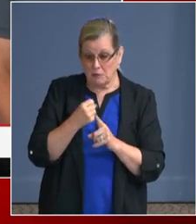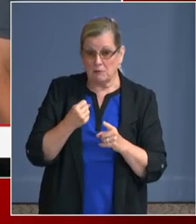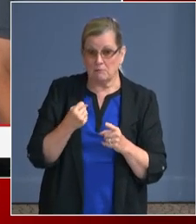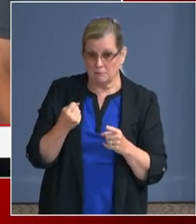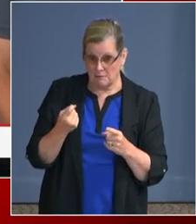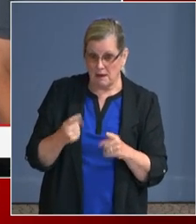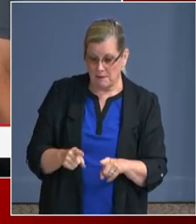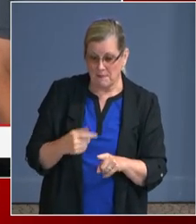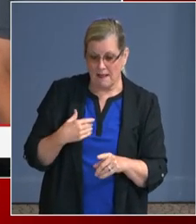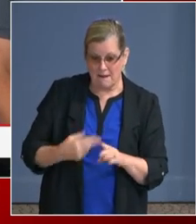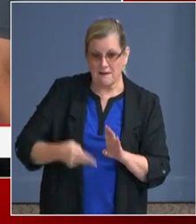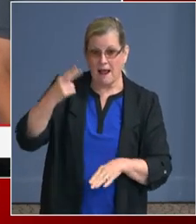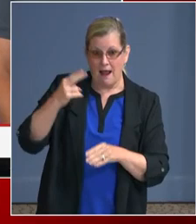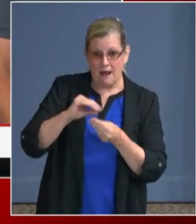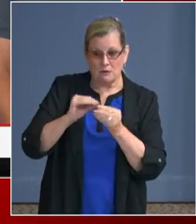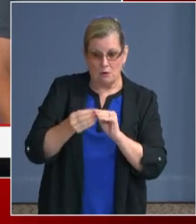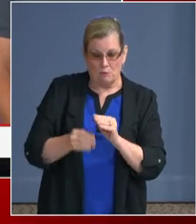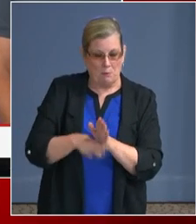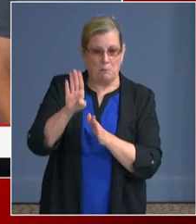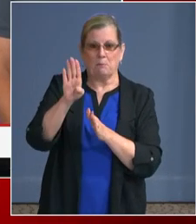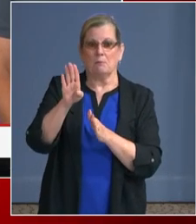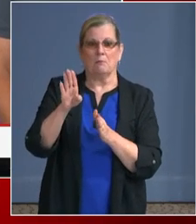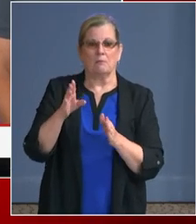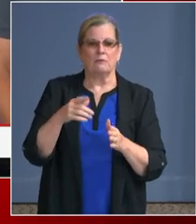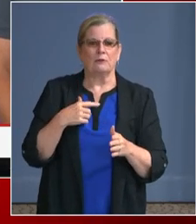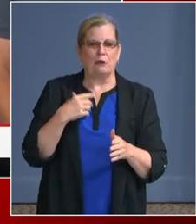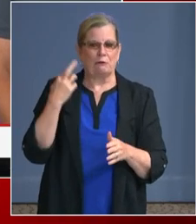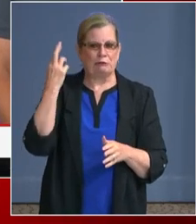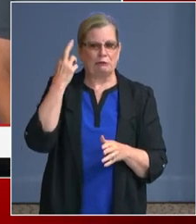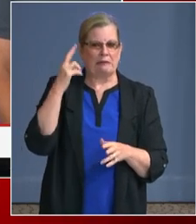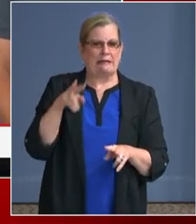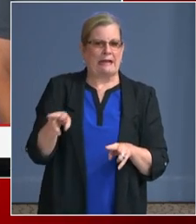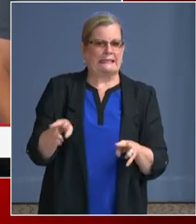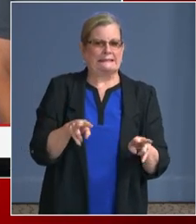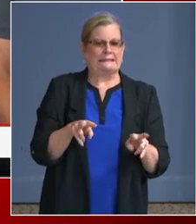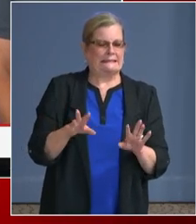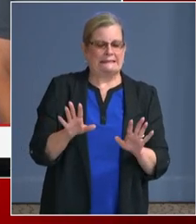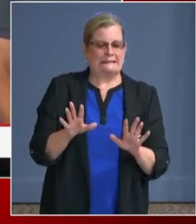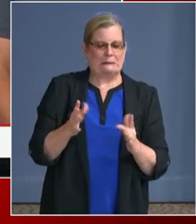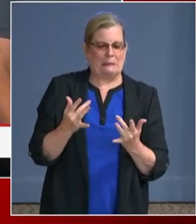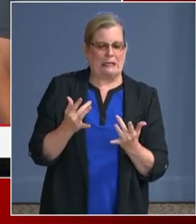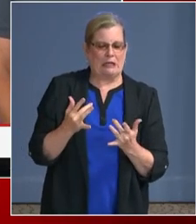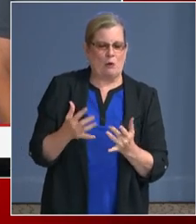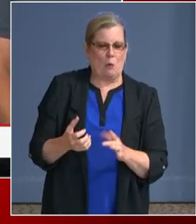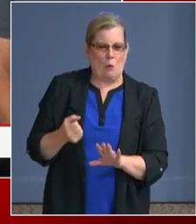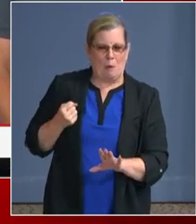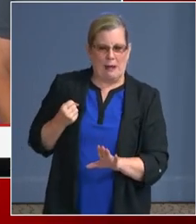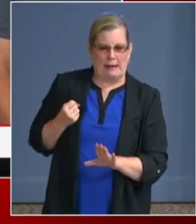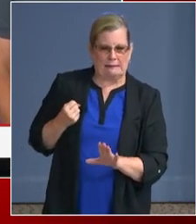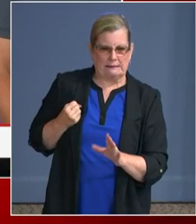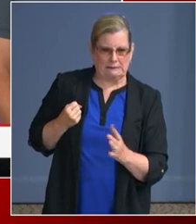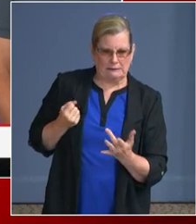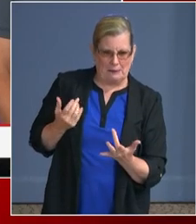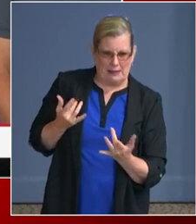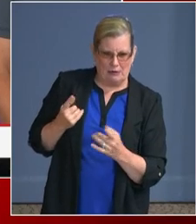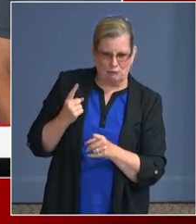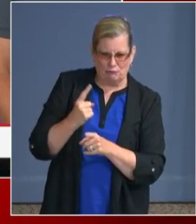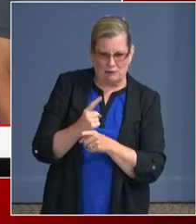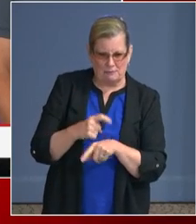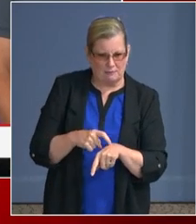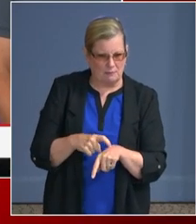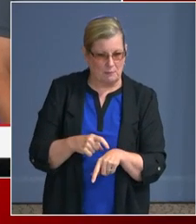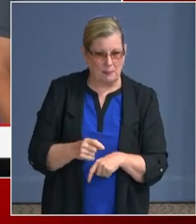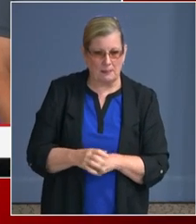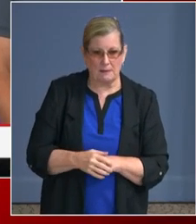were reopening. And so we want to continue to be cautious. We want, as we have stated, people to